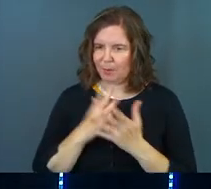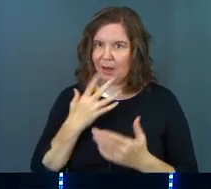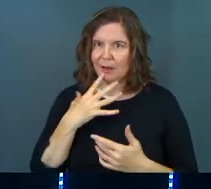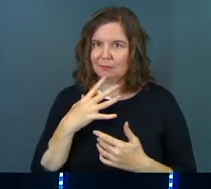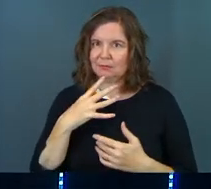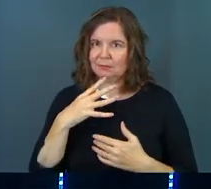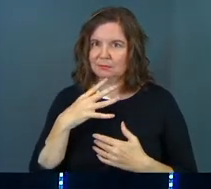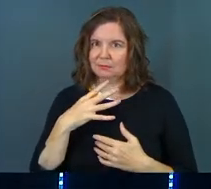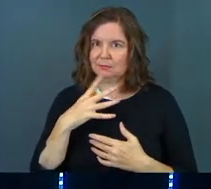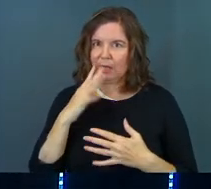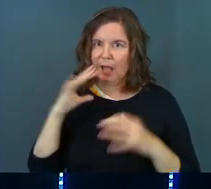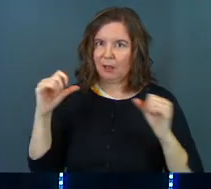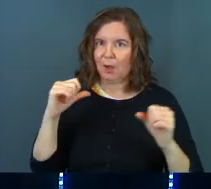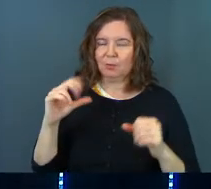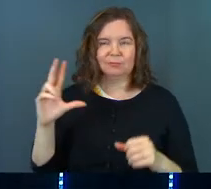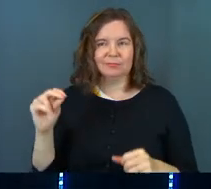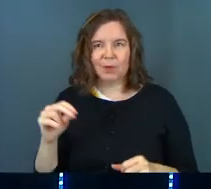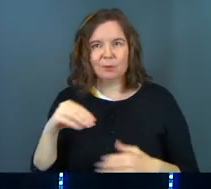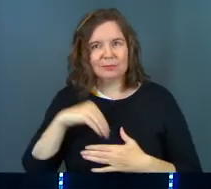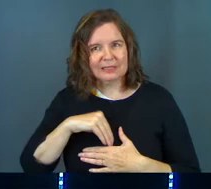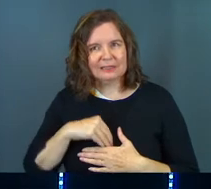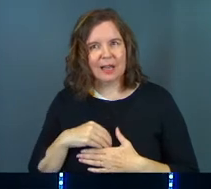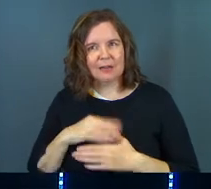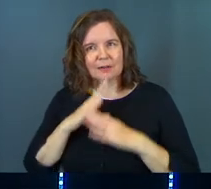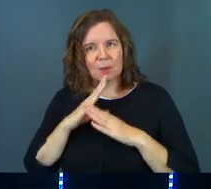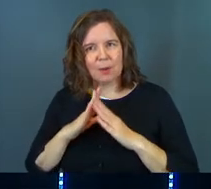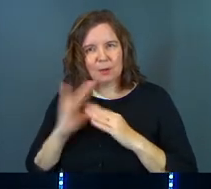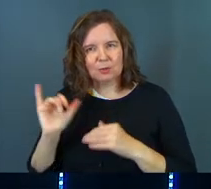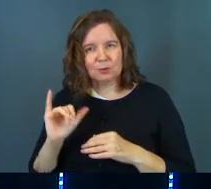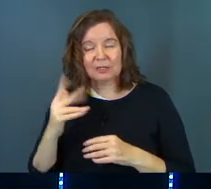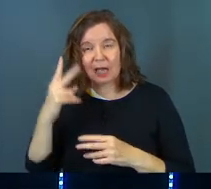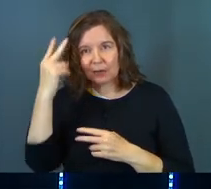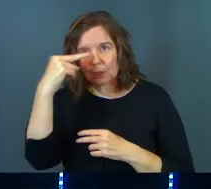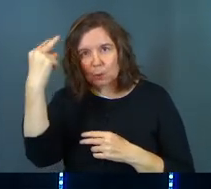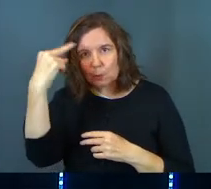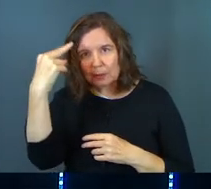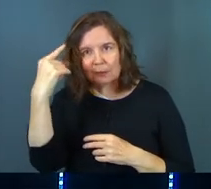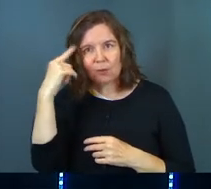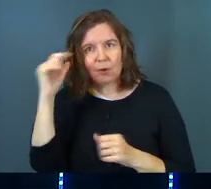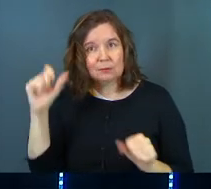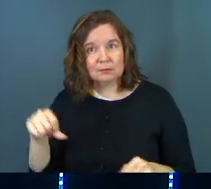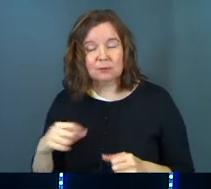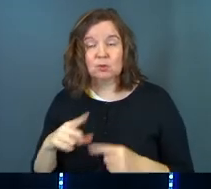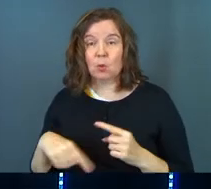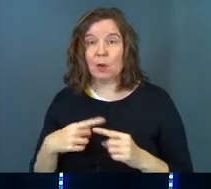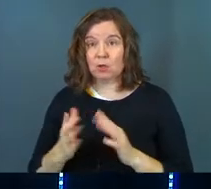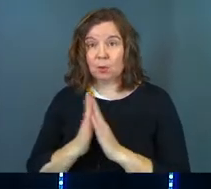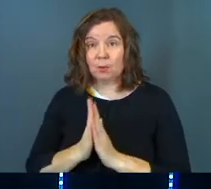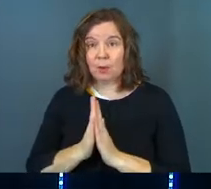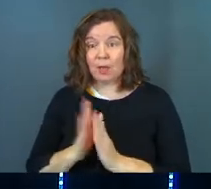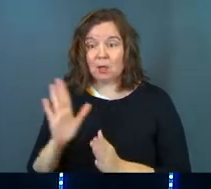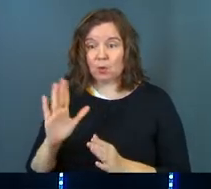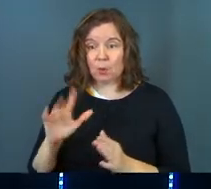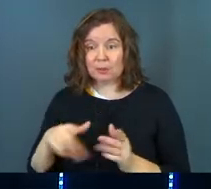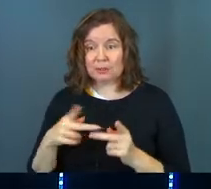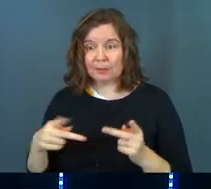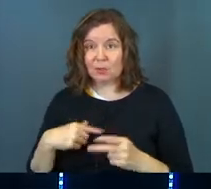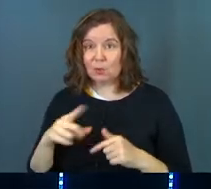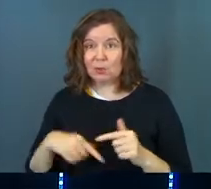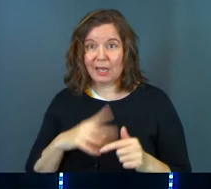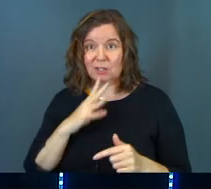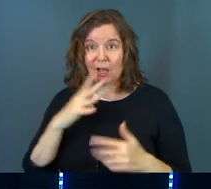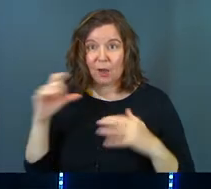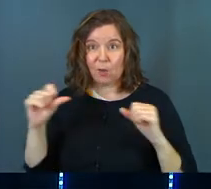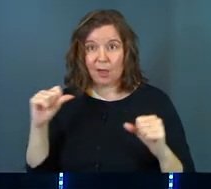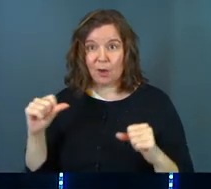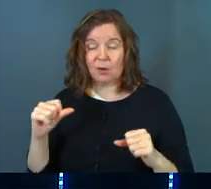prayed out loud. No, they don't. God can read your thoughts. So when you pray and you're in a spot where you